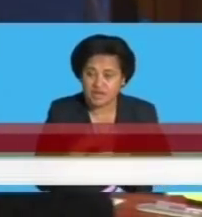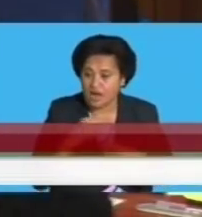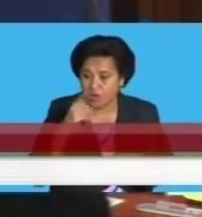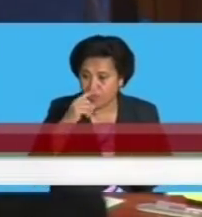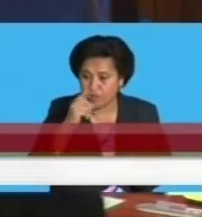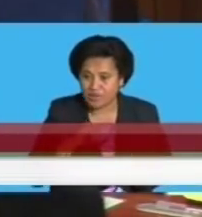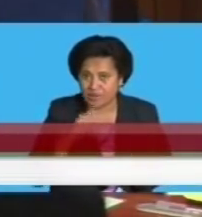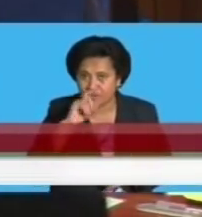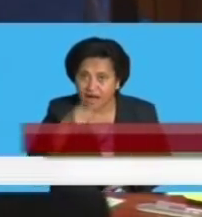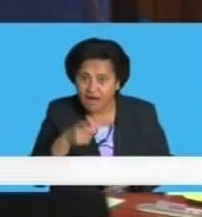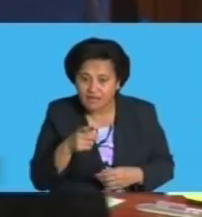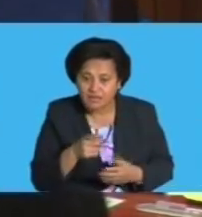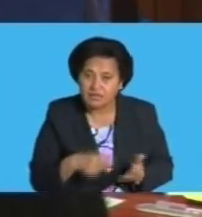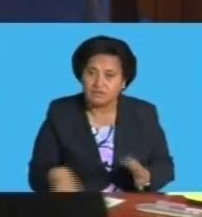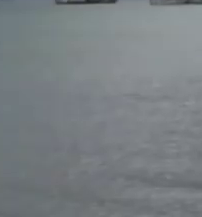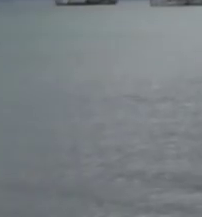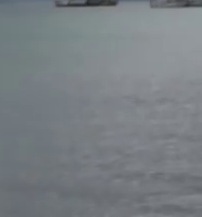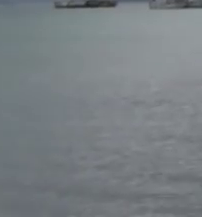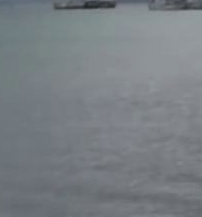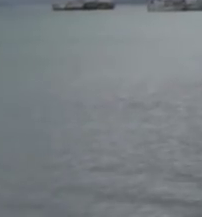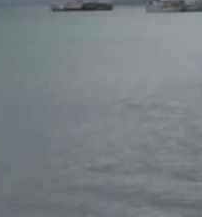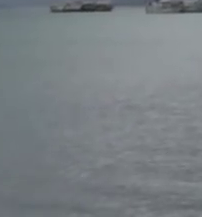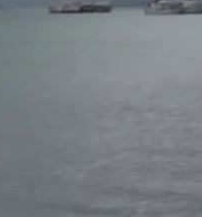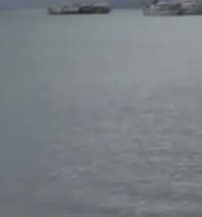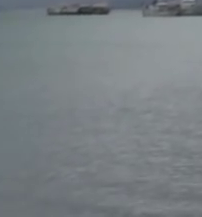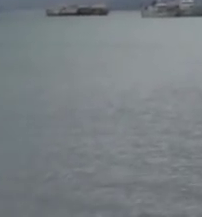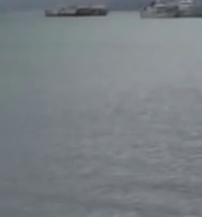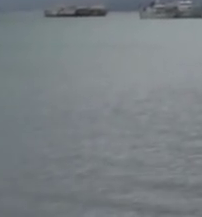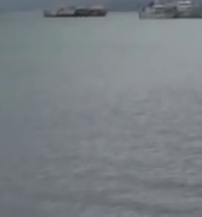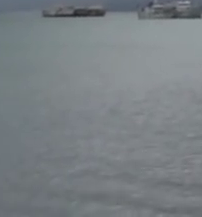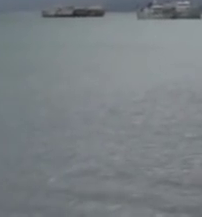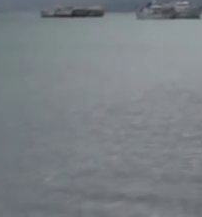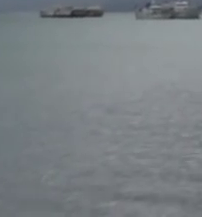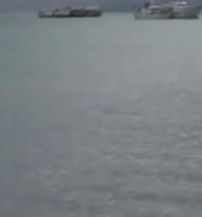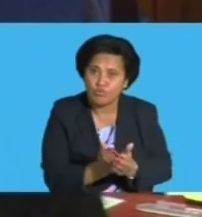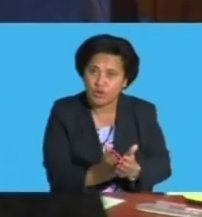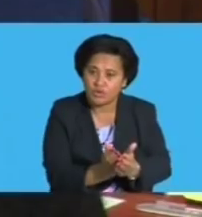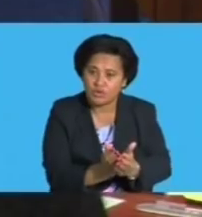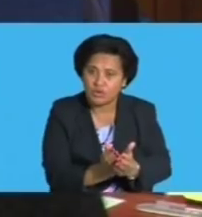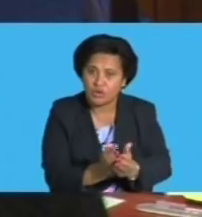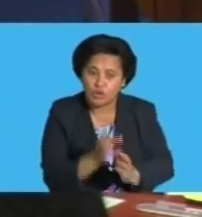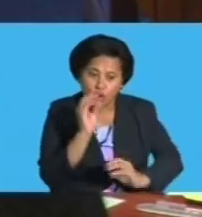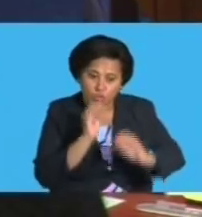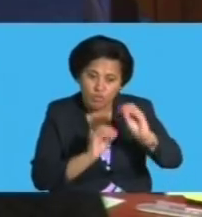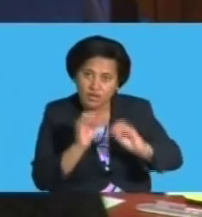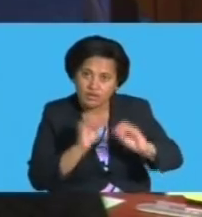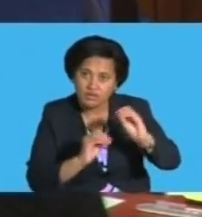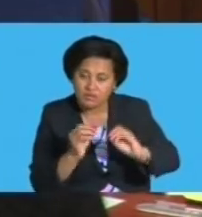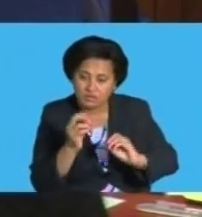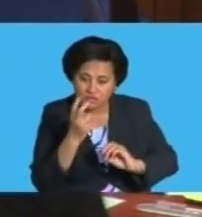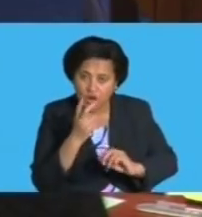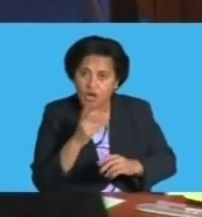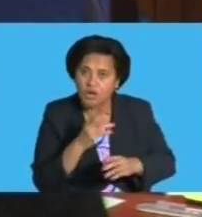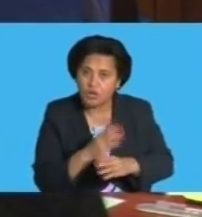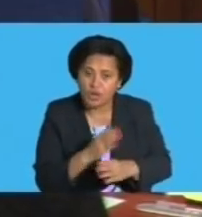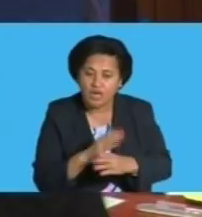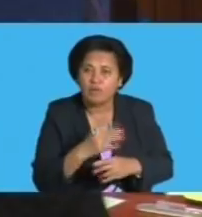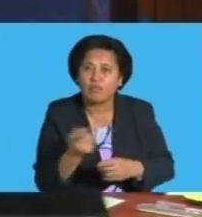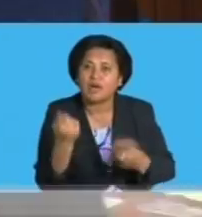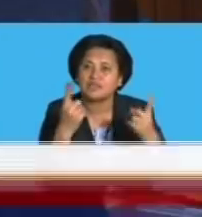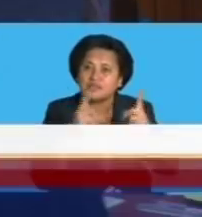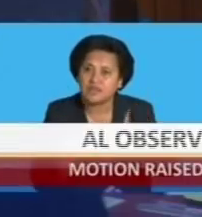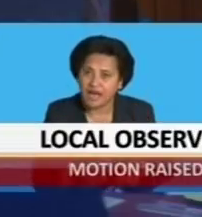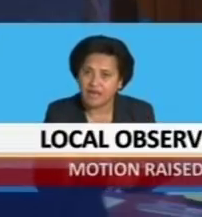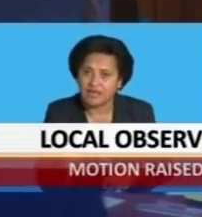Fiji to get on fishing vessels and monitor fishery stock of high-value commercial fish species if we're sending them to their deaths. And actually, if we